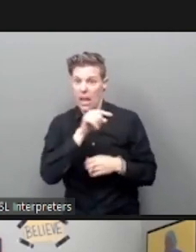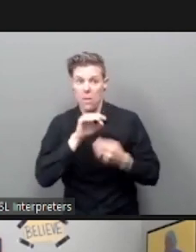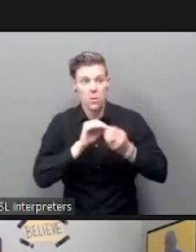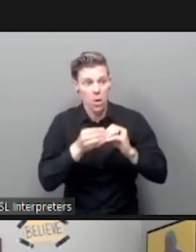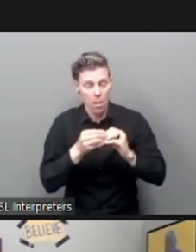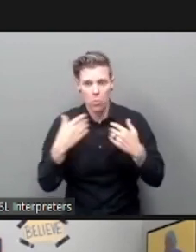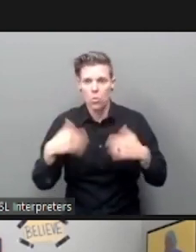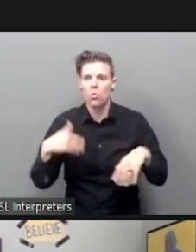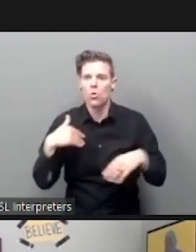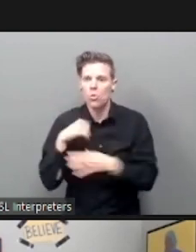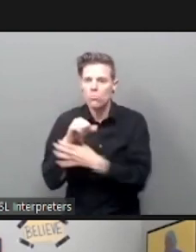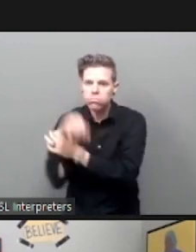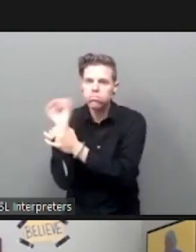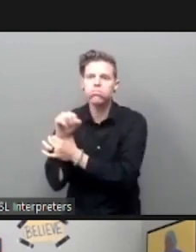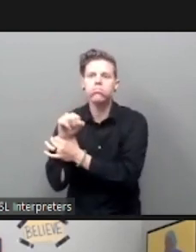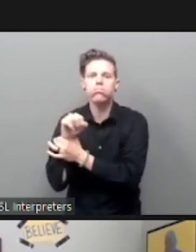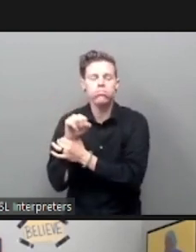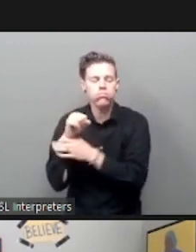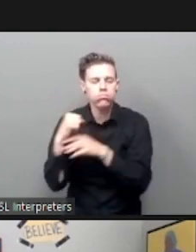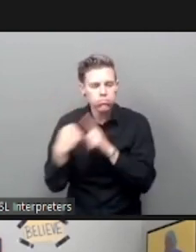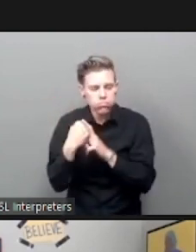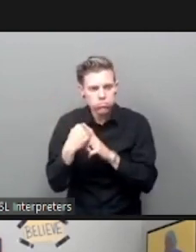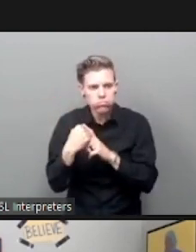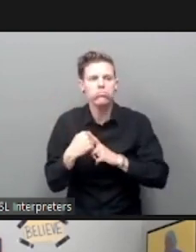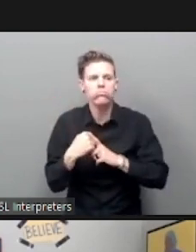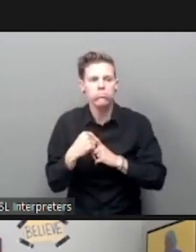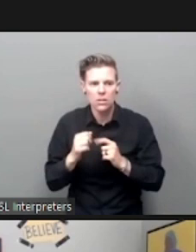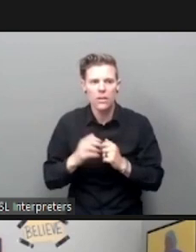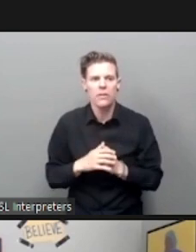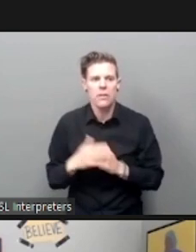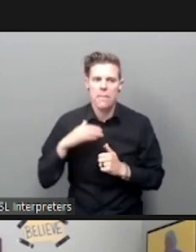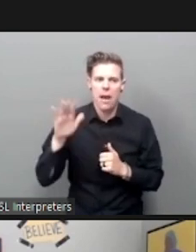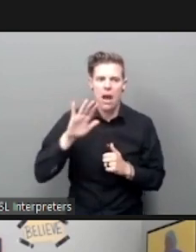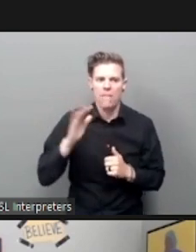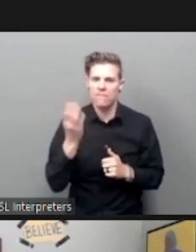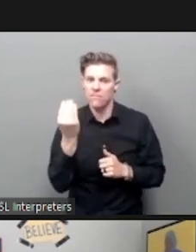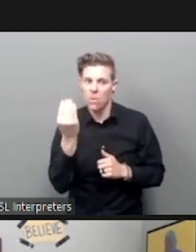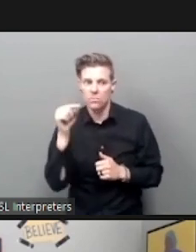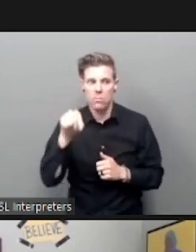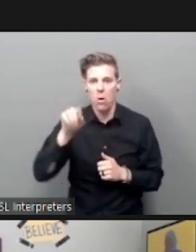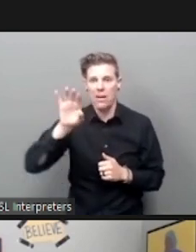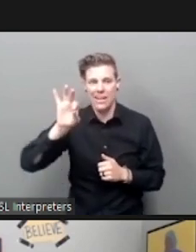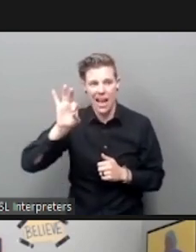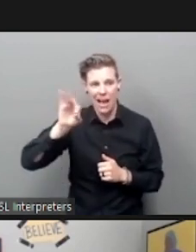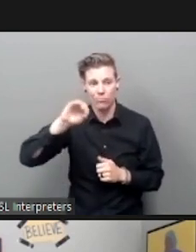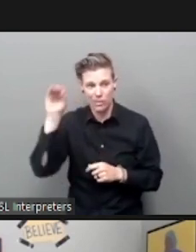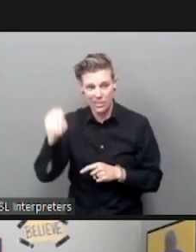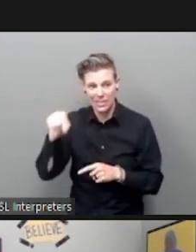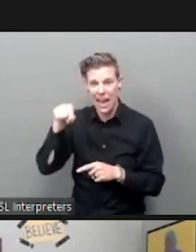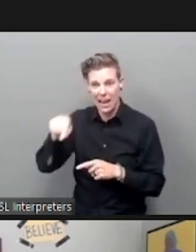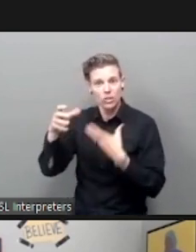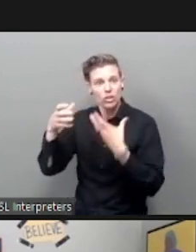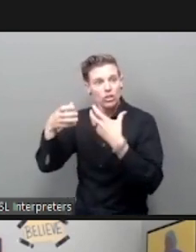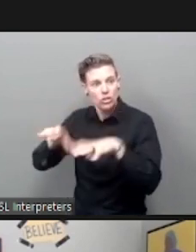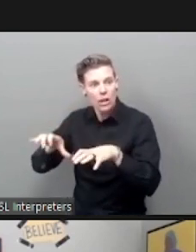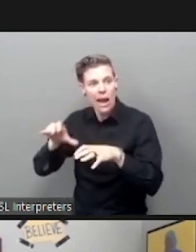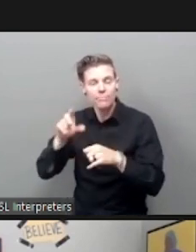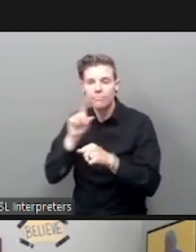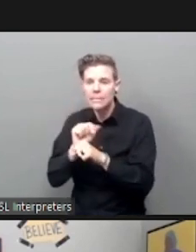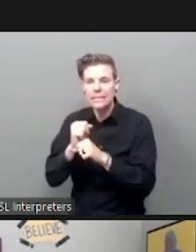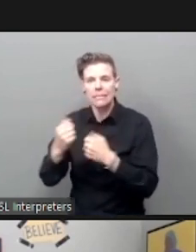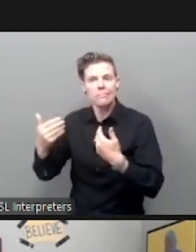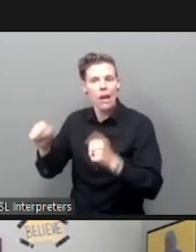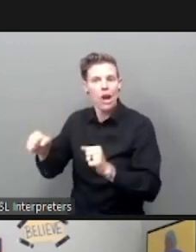this says is you have a 14.9% chance of having COVID since the beginning of the pandemic if you live in a